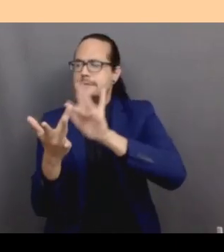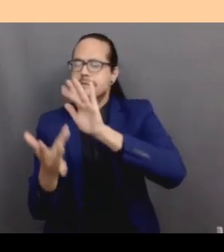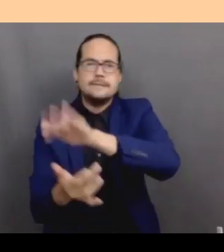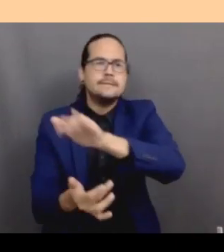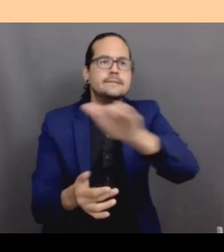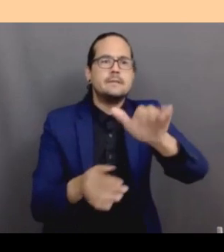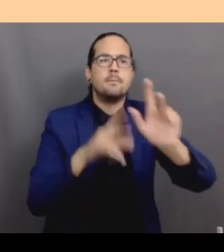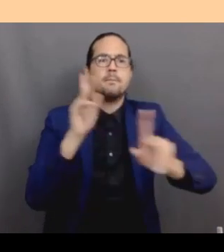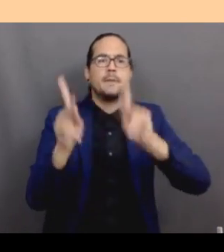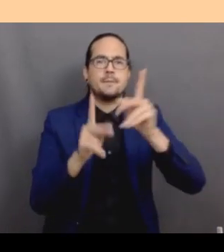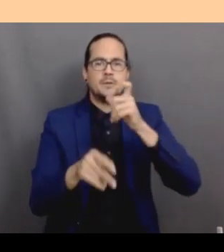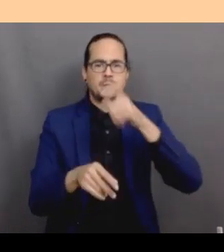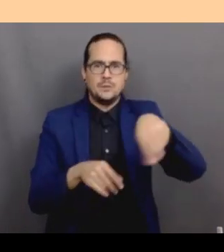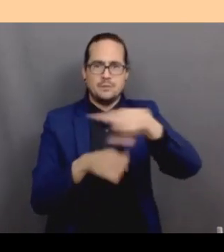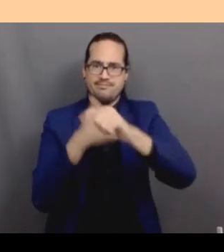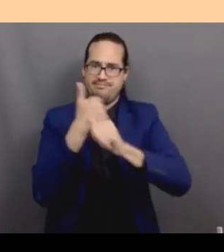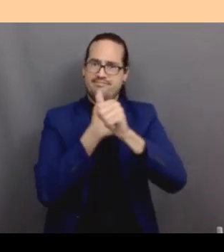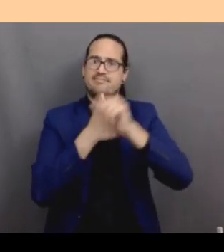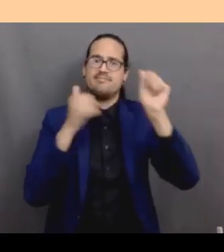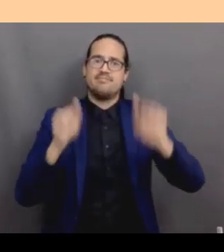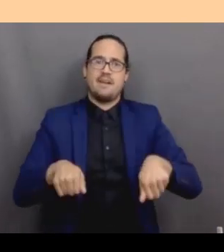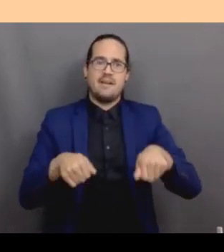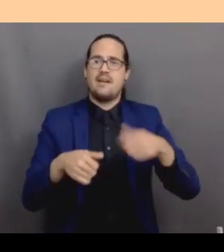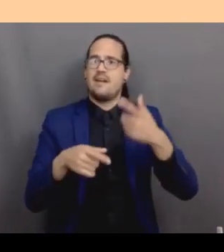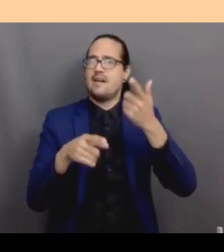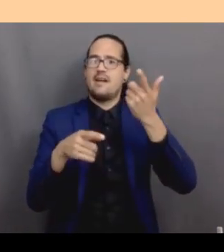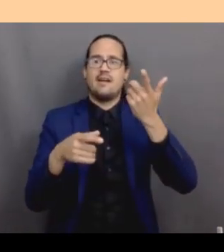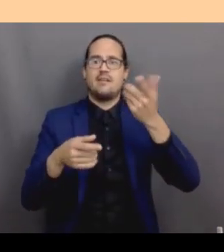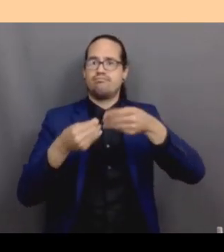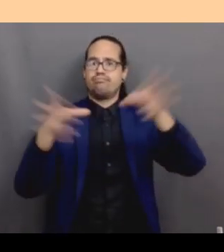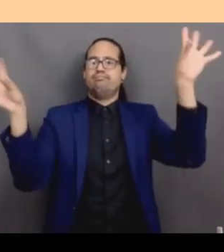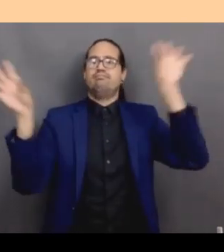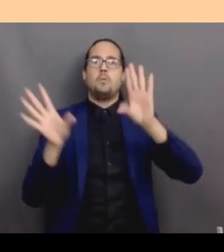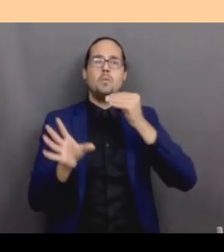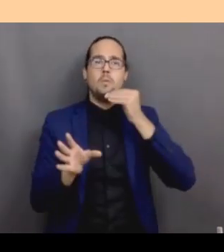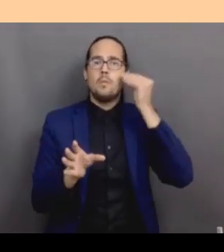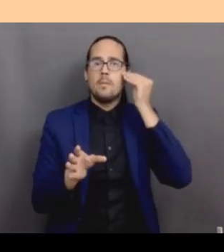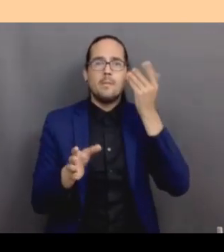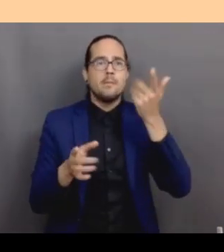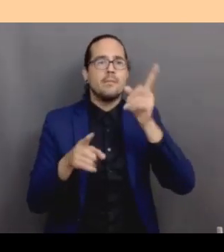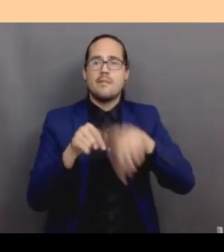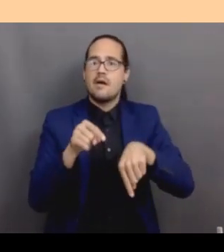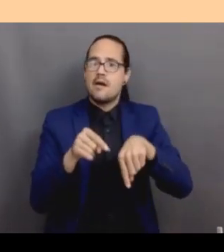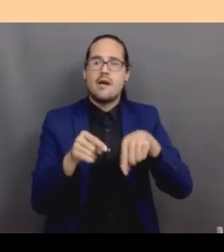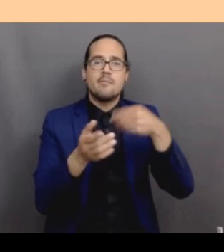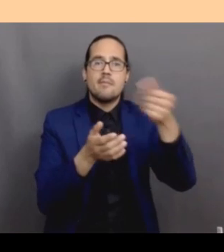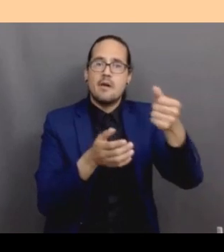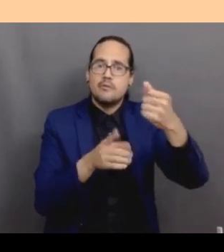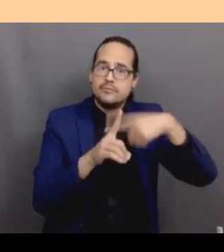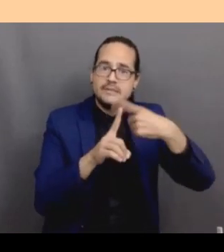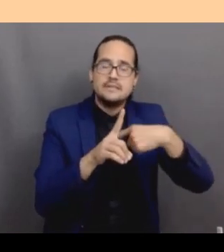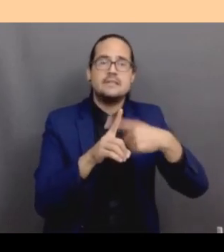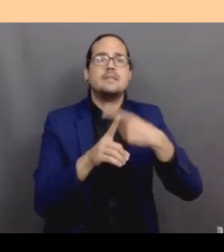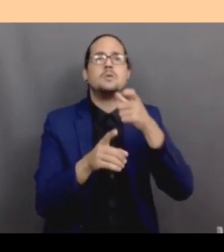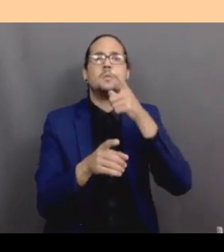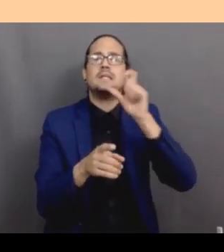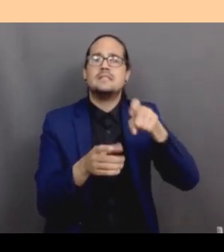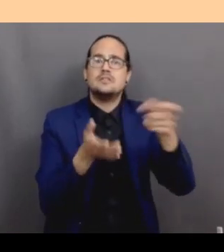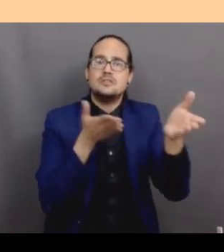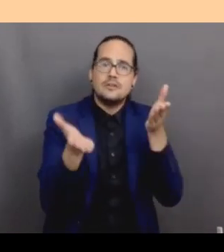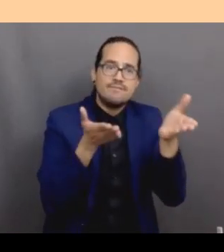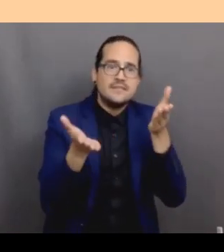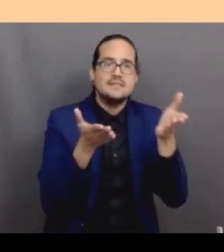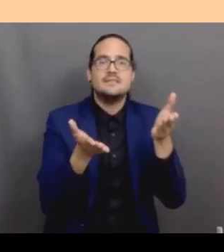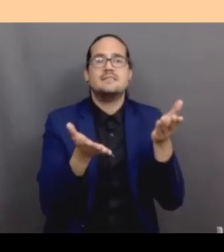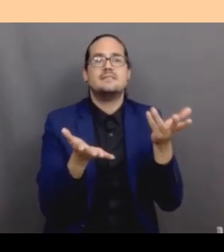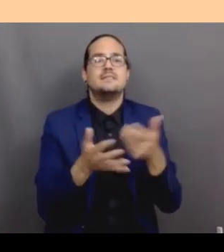that might need those special services? I hear there's a lot of effort in working with community-based organizations to help deliver those